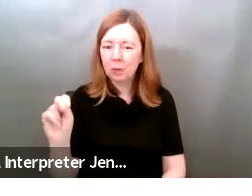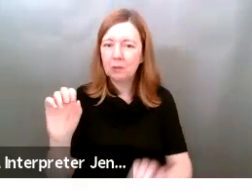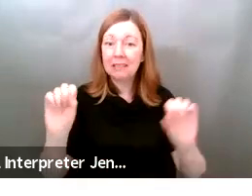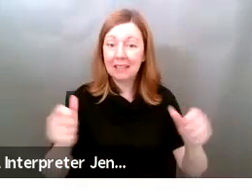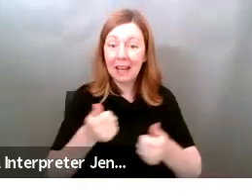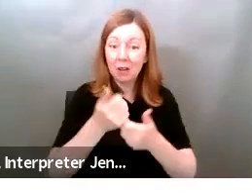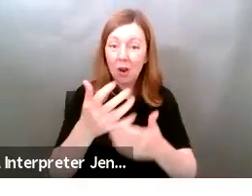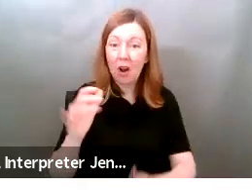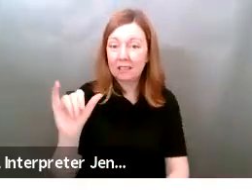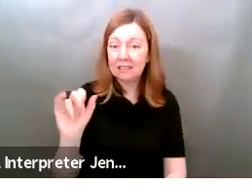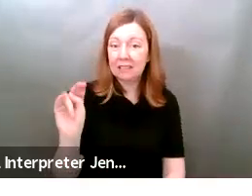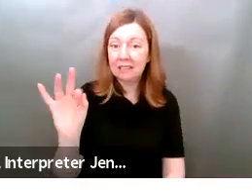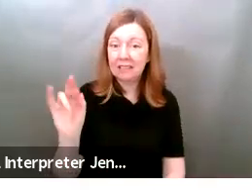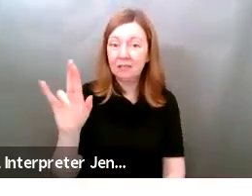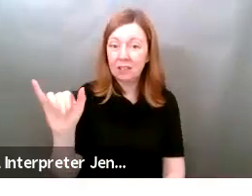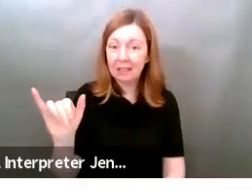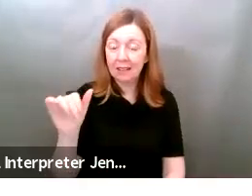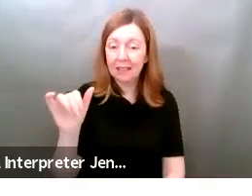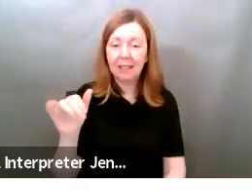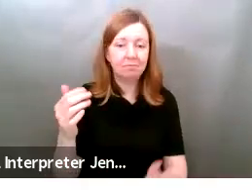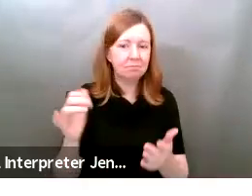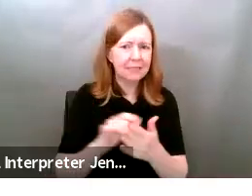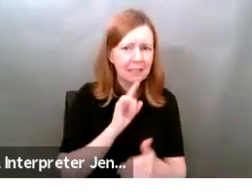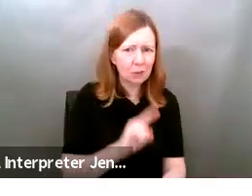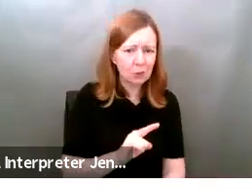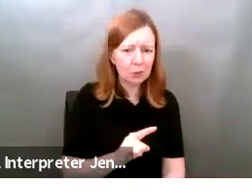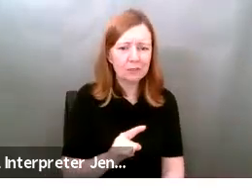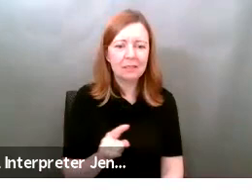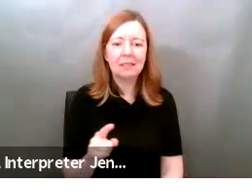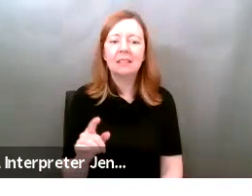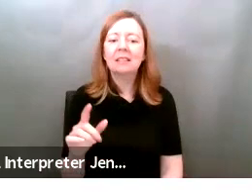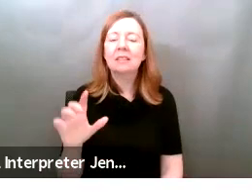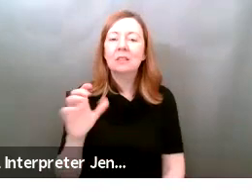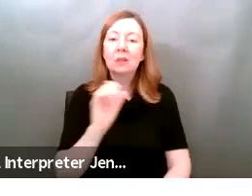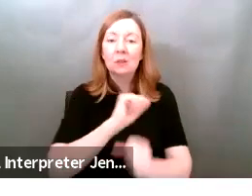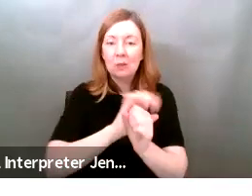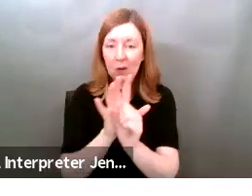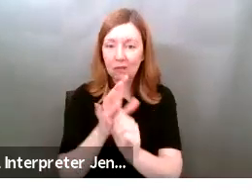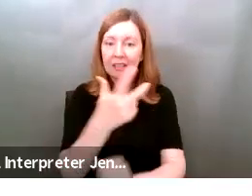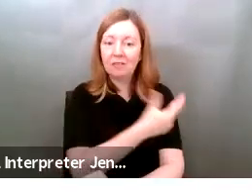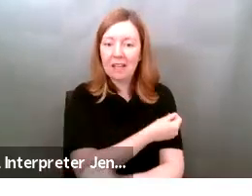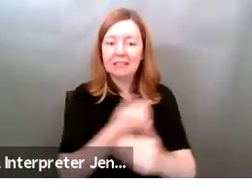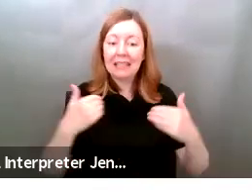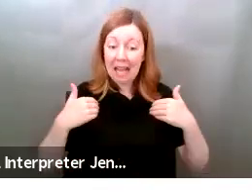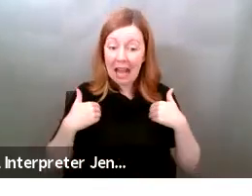false? The COVID vaccine does have a spike